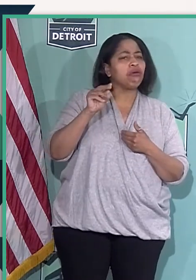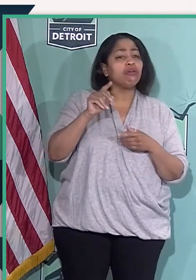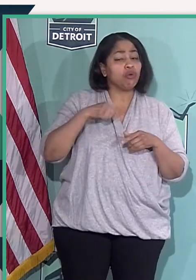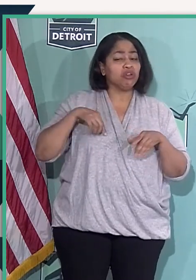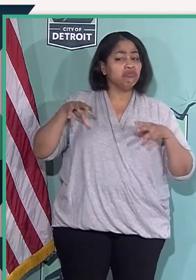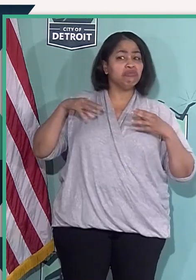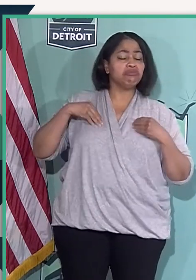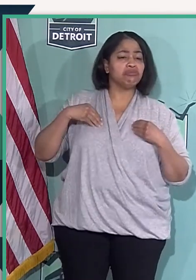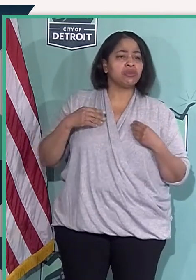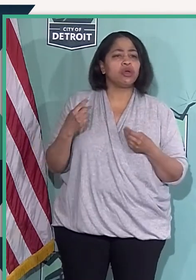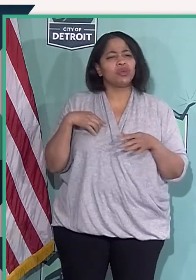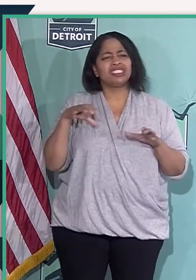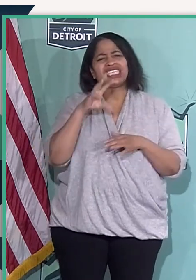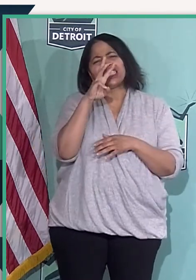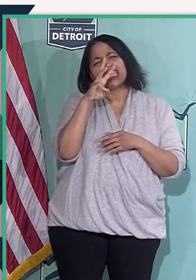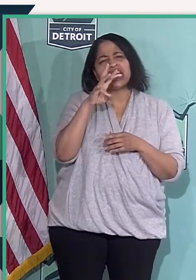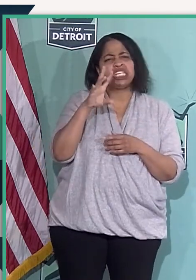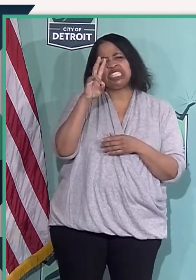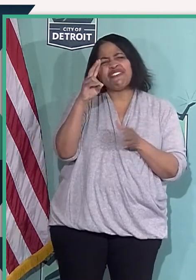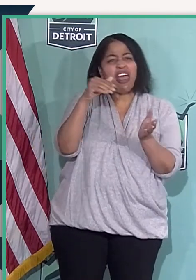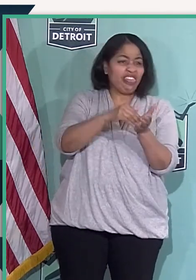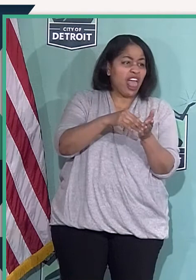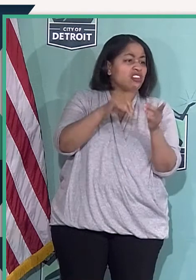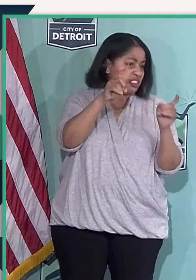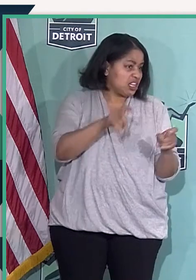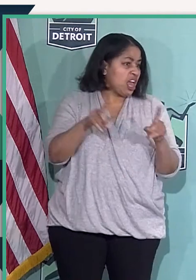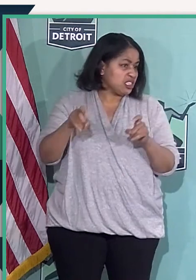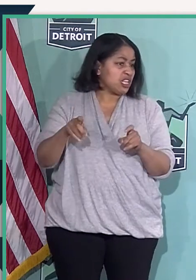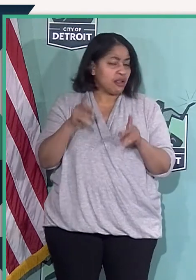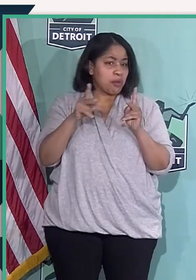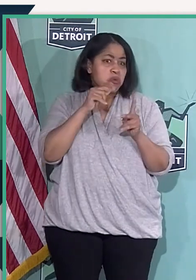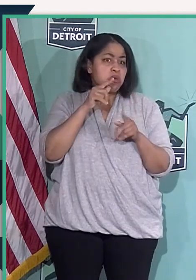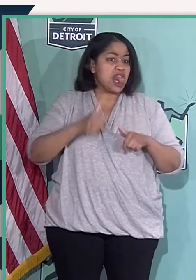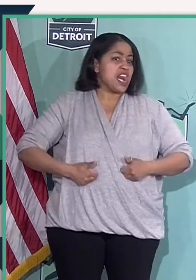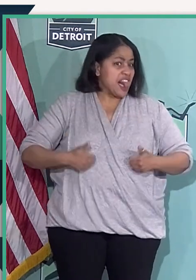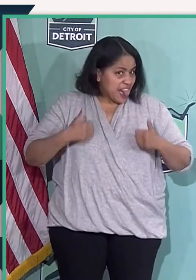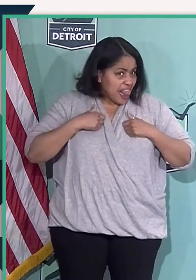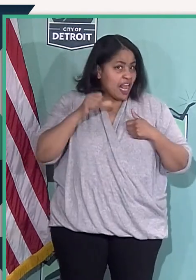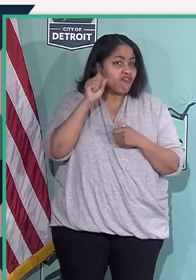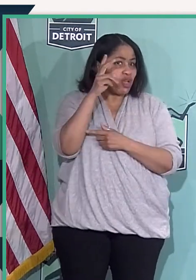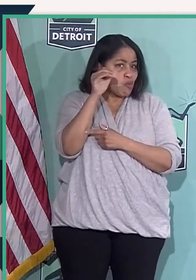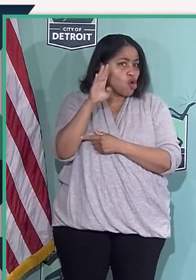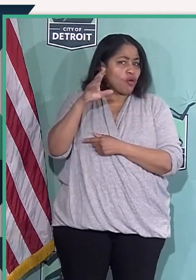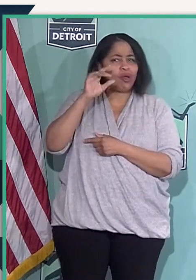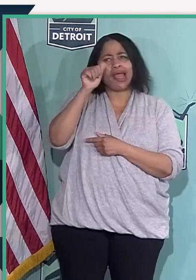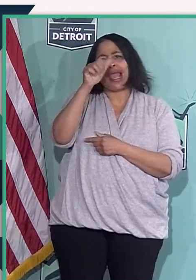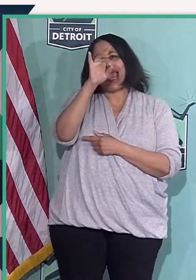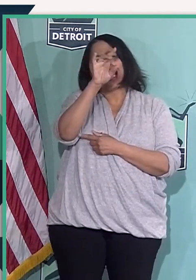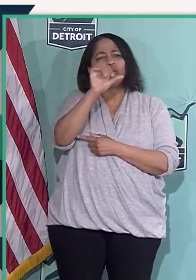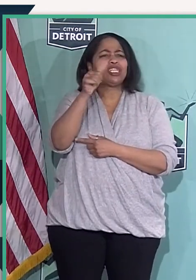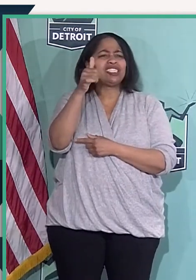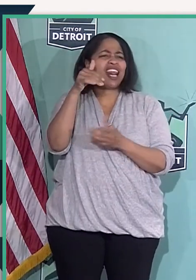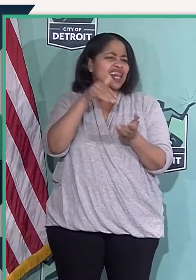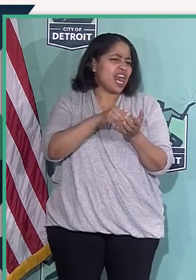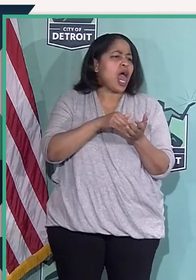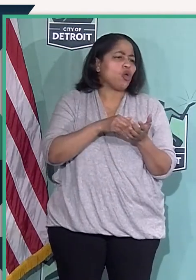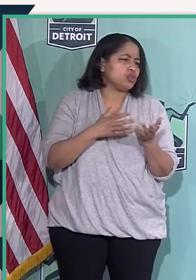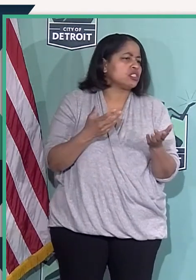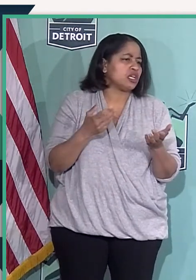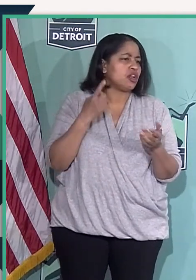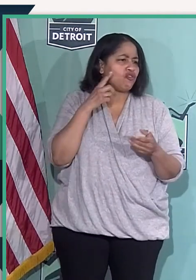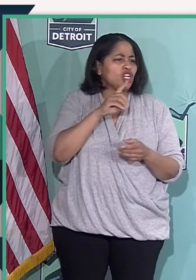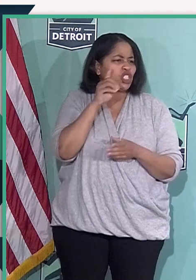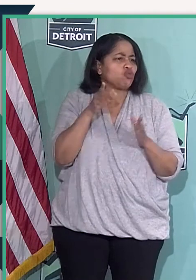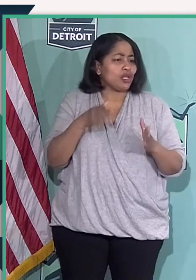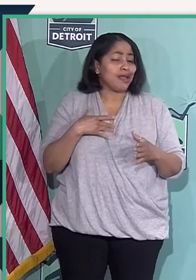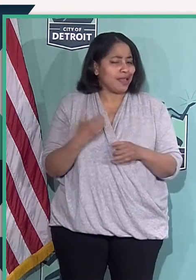probably 6,000 or 7,000 testing of suburbanites and maybe 8,000 or 10,000 Detroiters at the fairground site. And so I